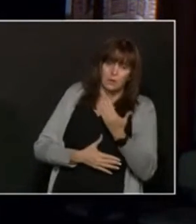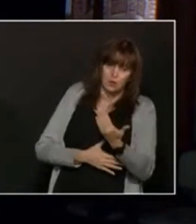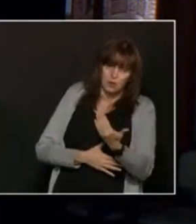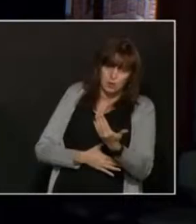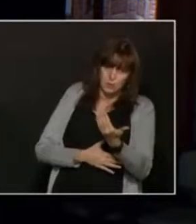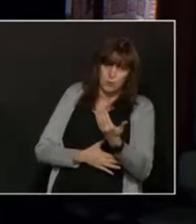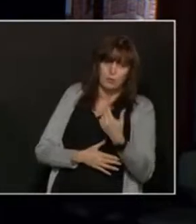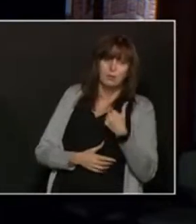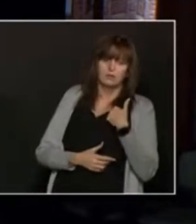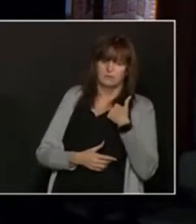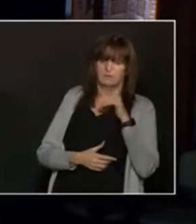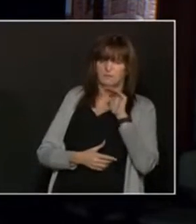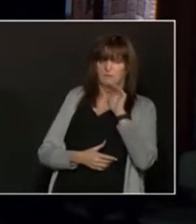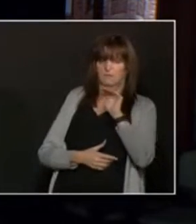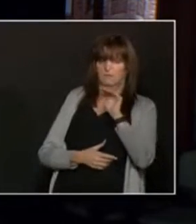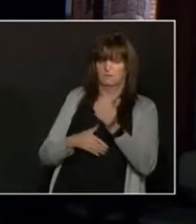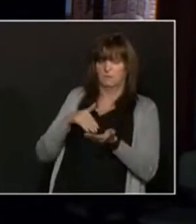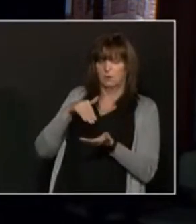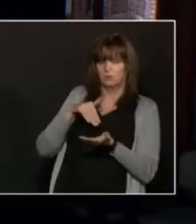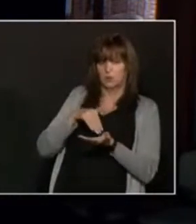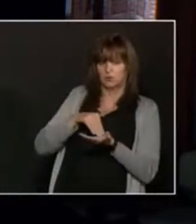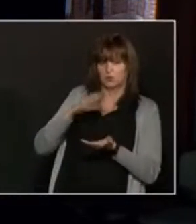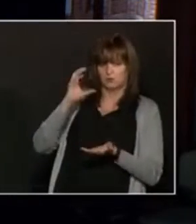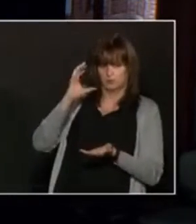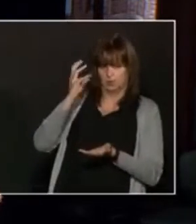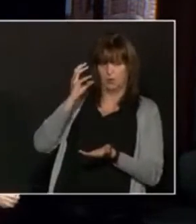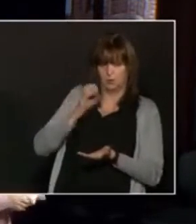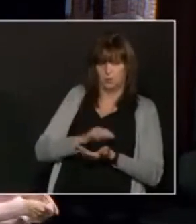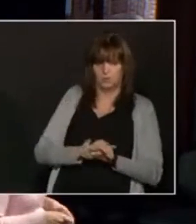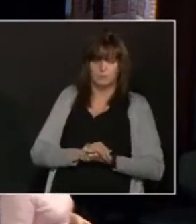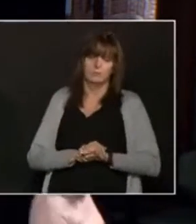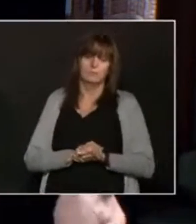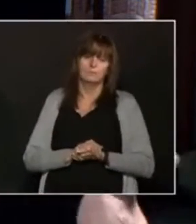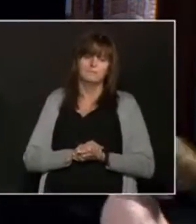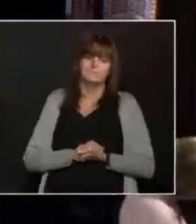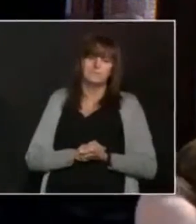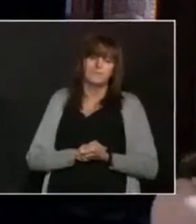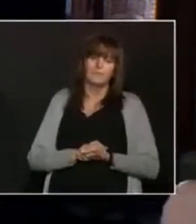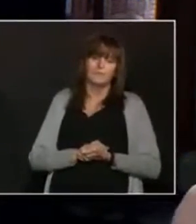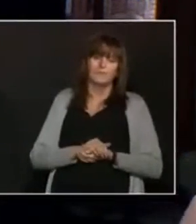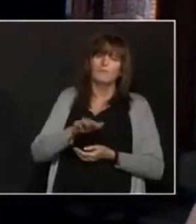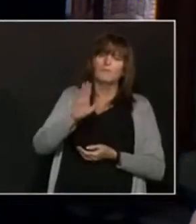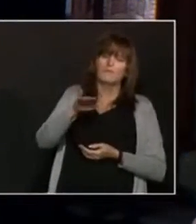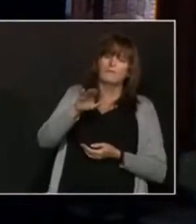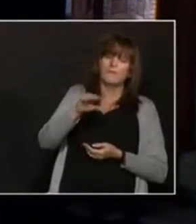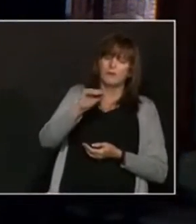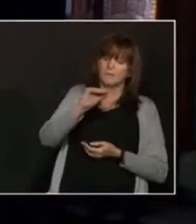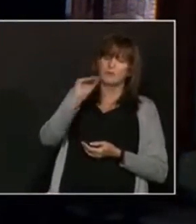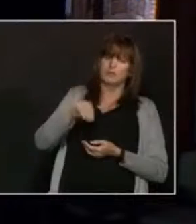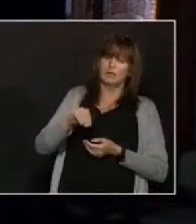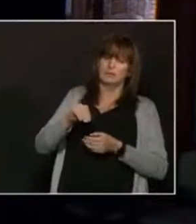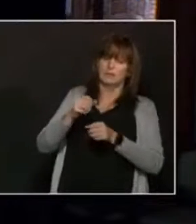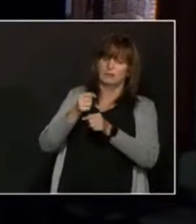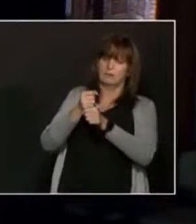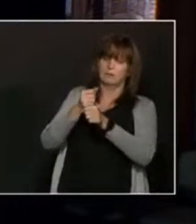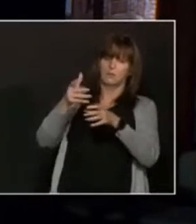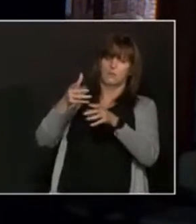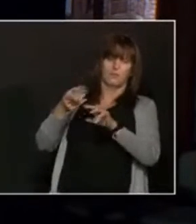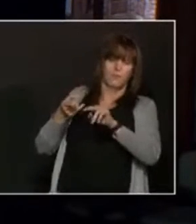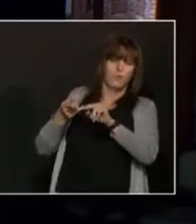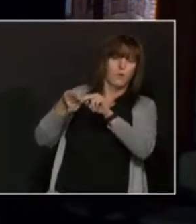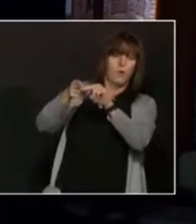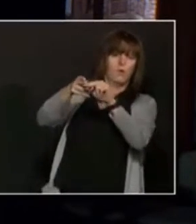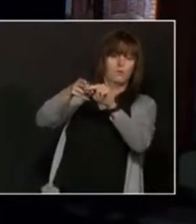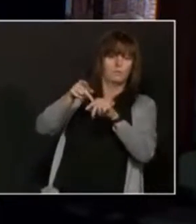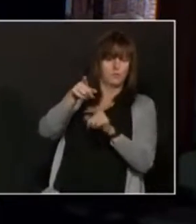Brown. Just about the percent growth that you were going through. You talked about the 5 to 7%